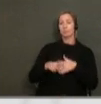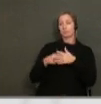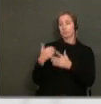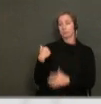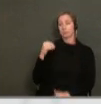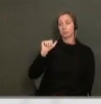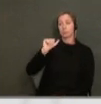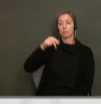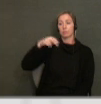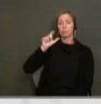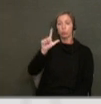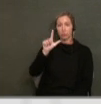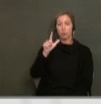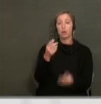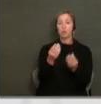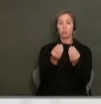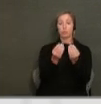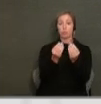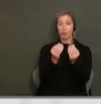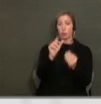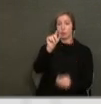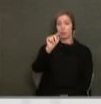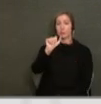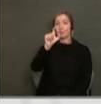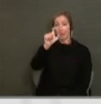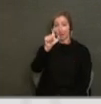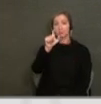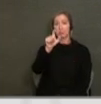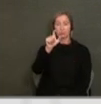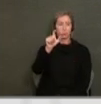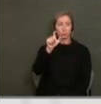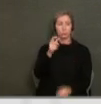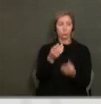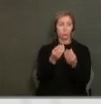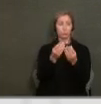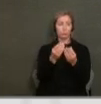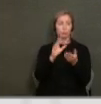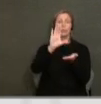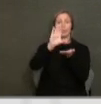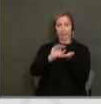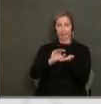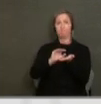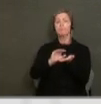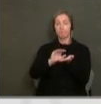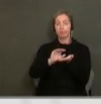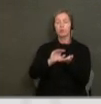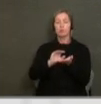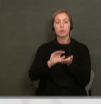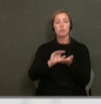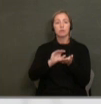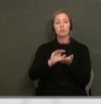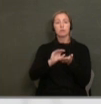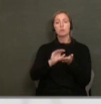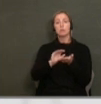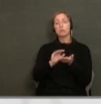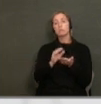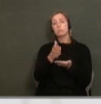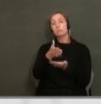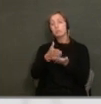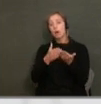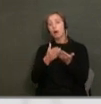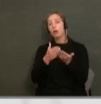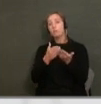that there was property tax relief to all of our residents in San Antonio. Now, to give you some context of the